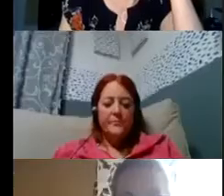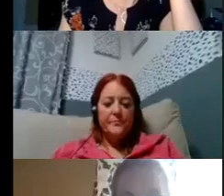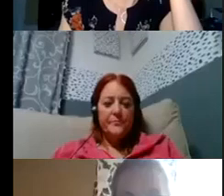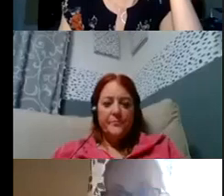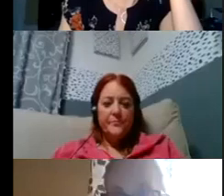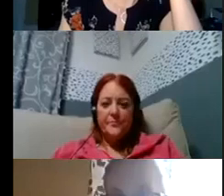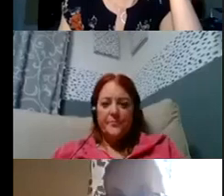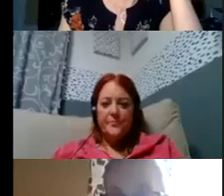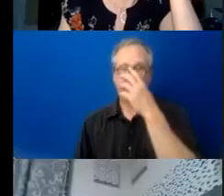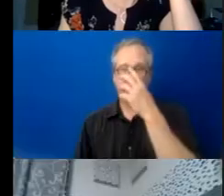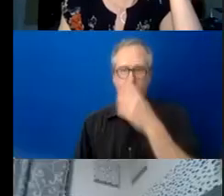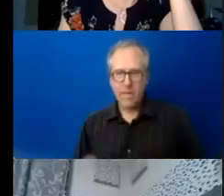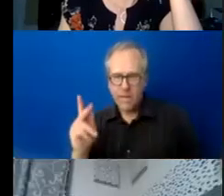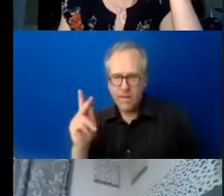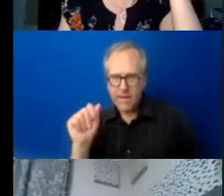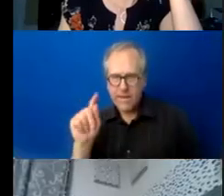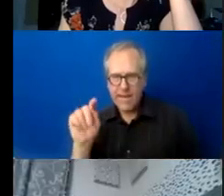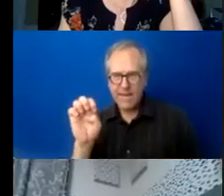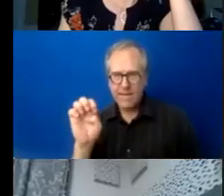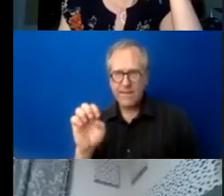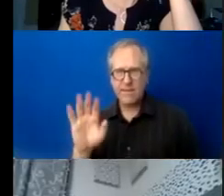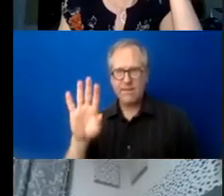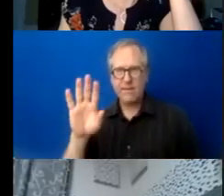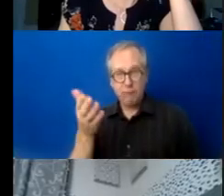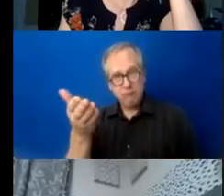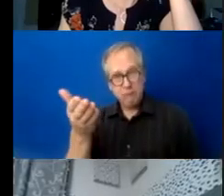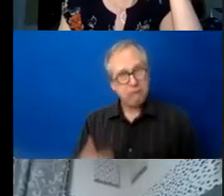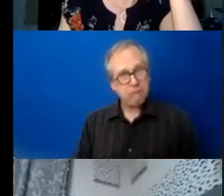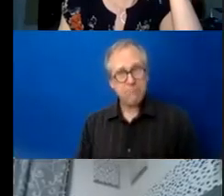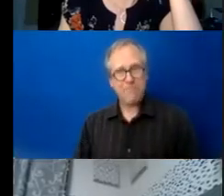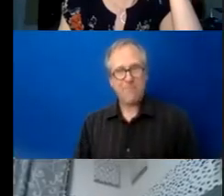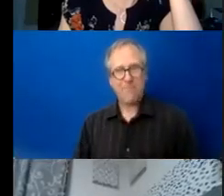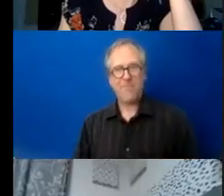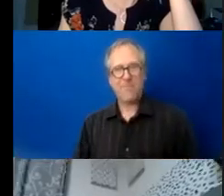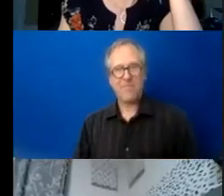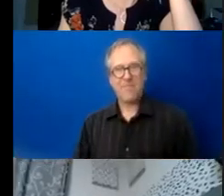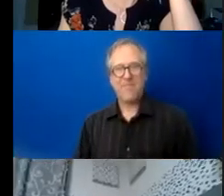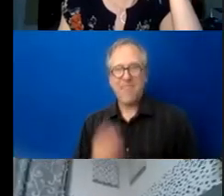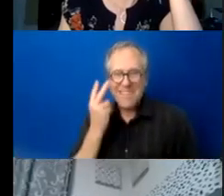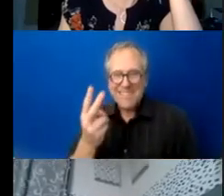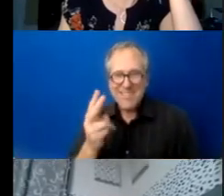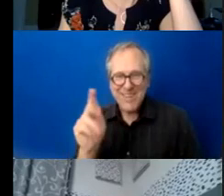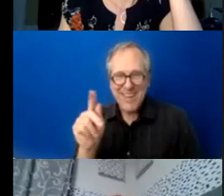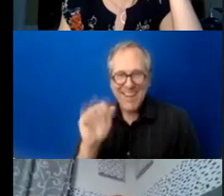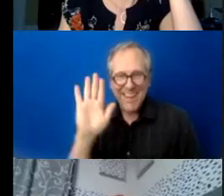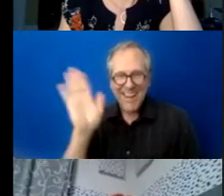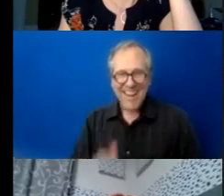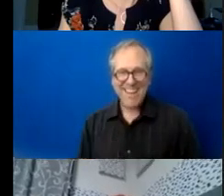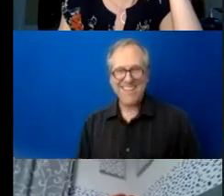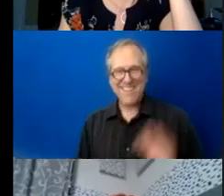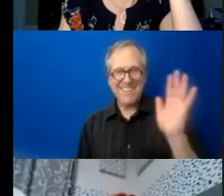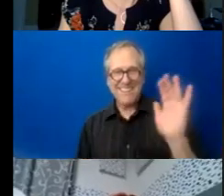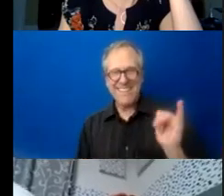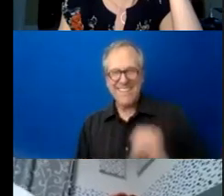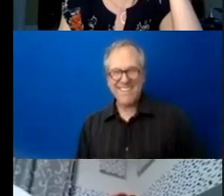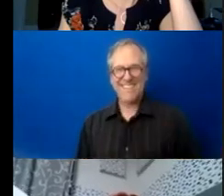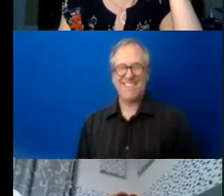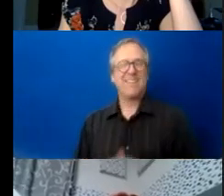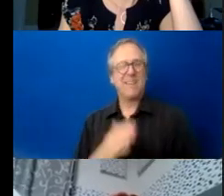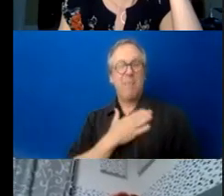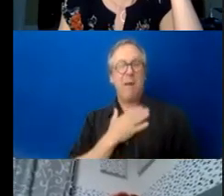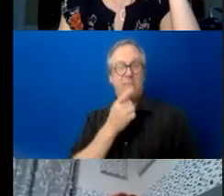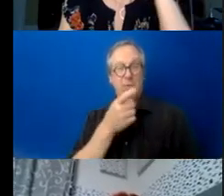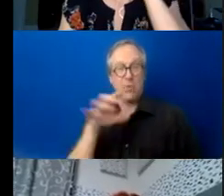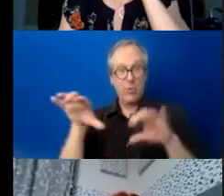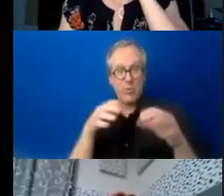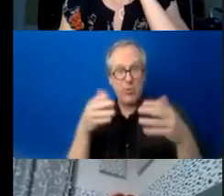Monica, I have a question. Yeah. Good to see you, by the way, Katie. Yeah, it's great that you're doing this, because